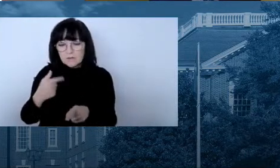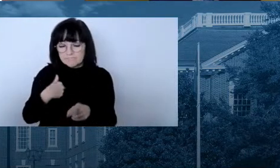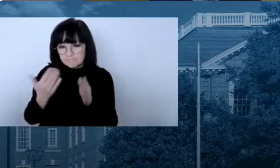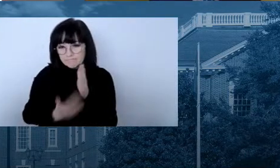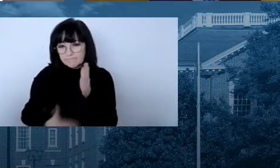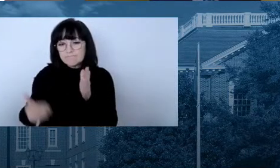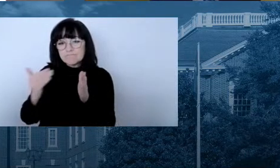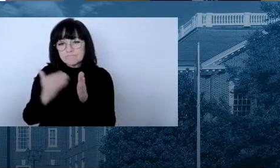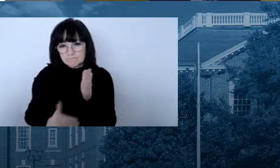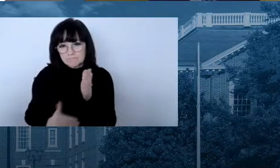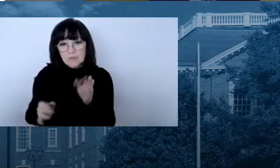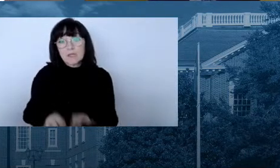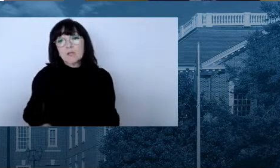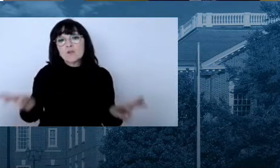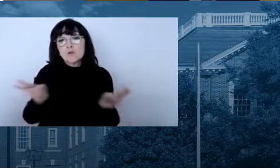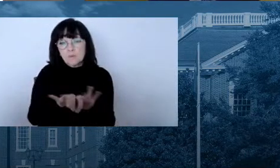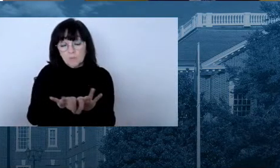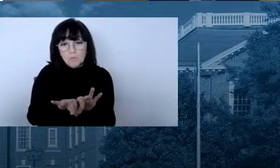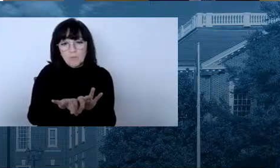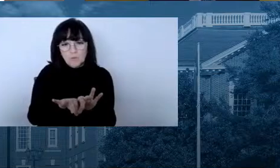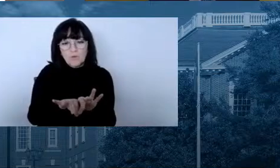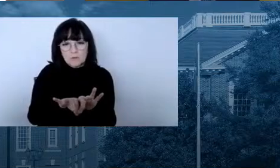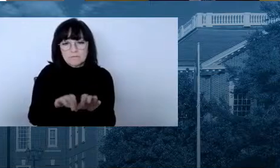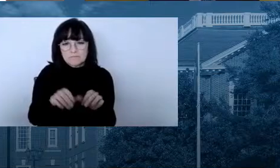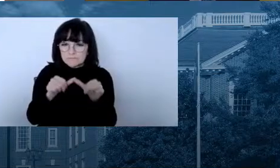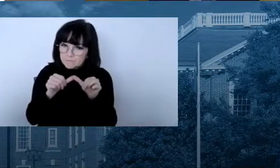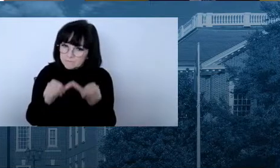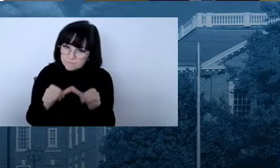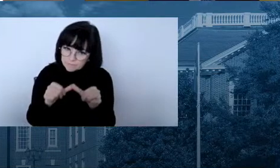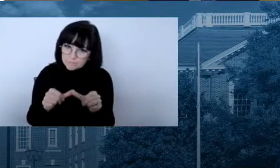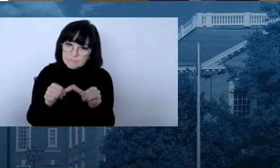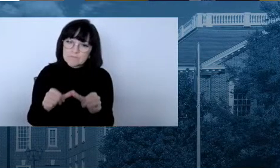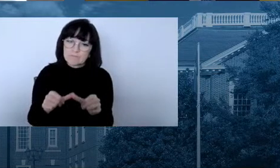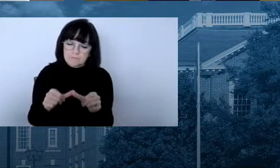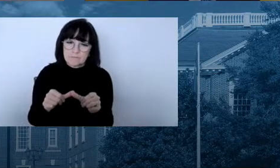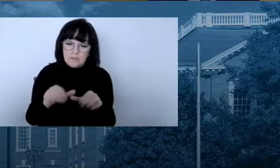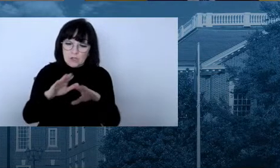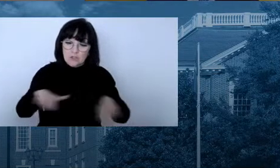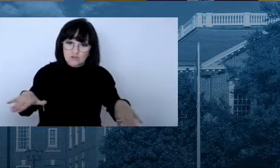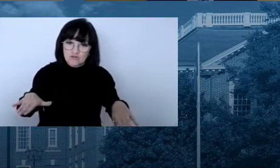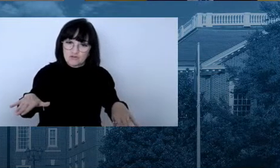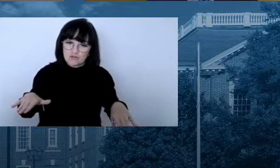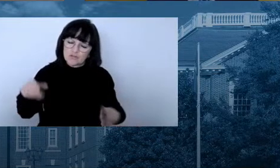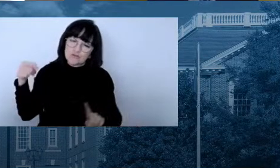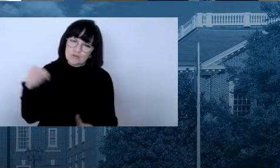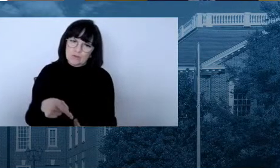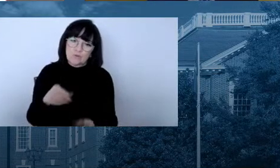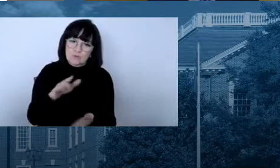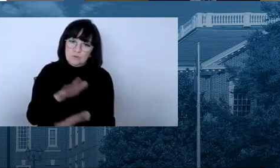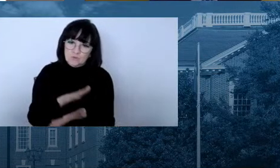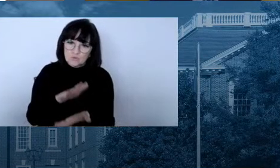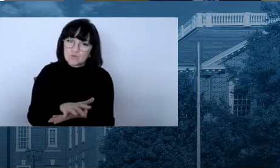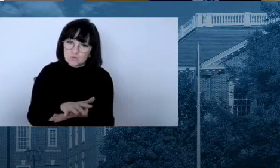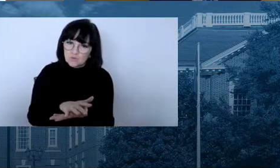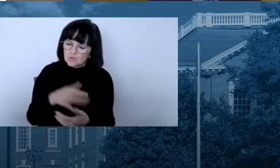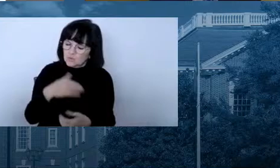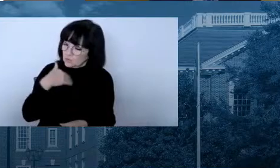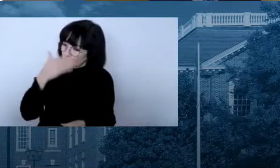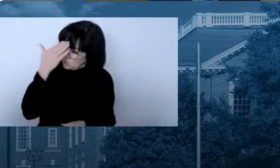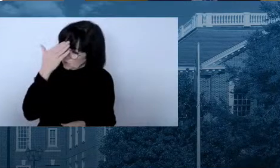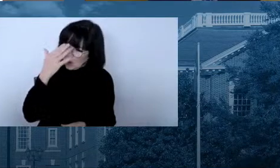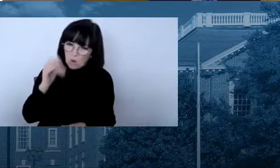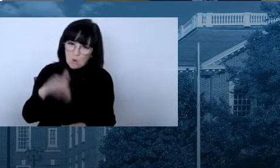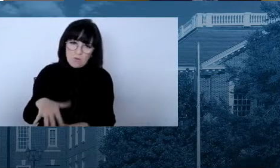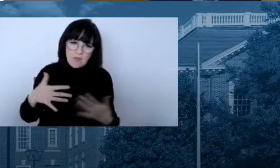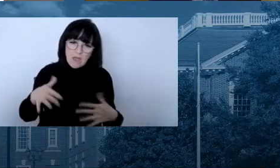instruction. And we know now how bad the negative effects have been. They were out for months and months on time. We also know how